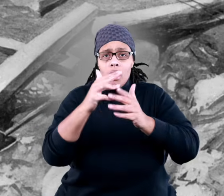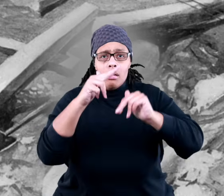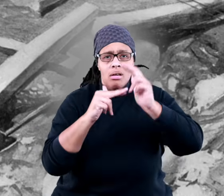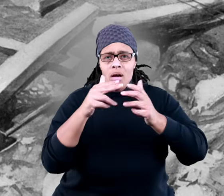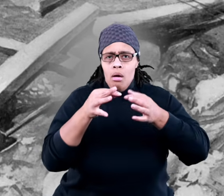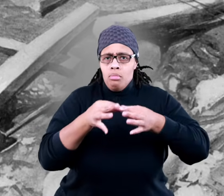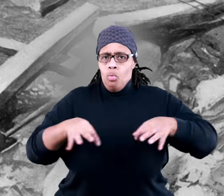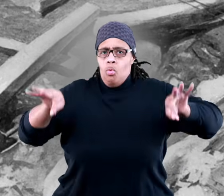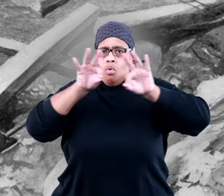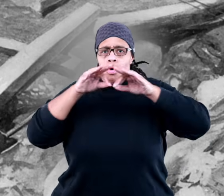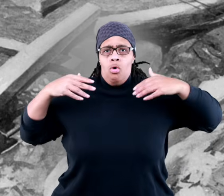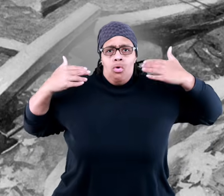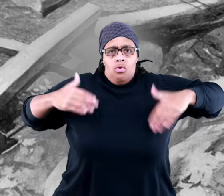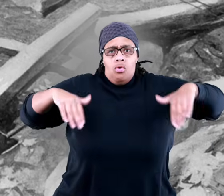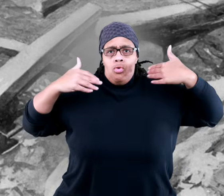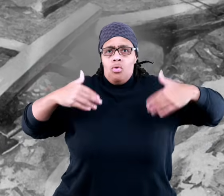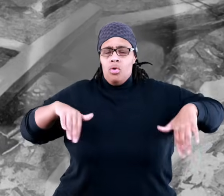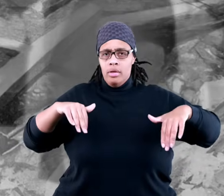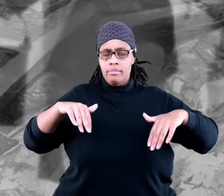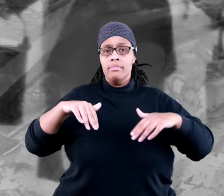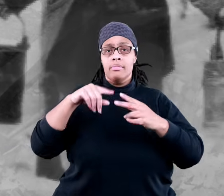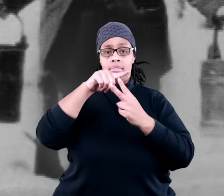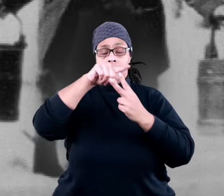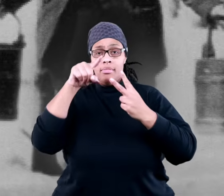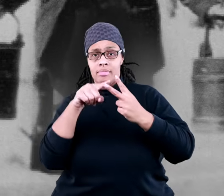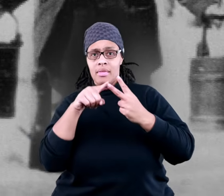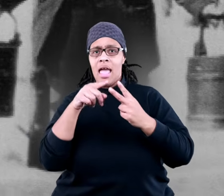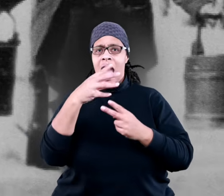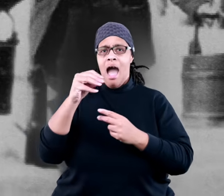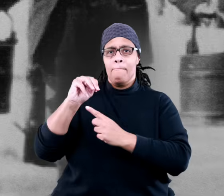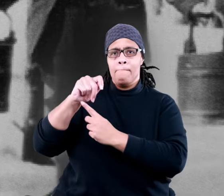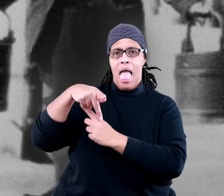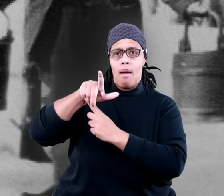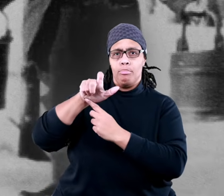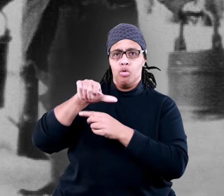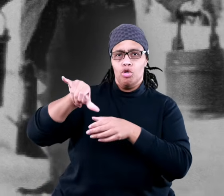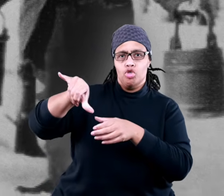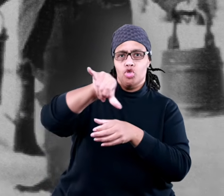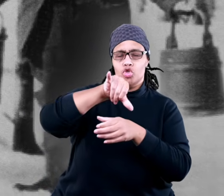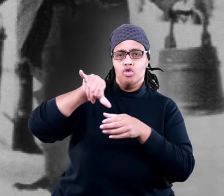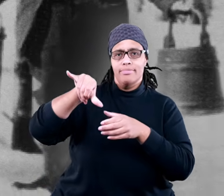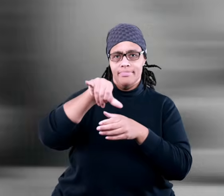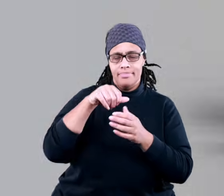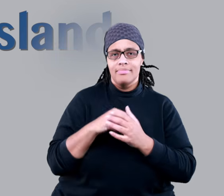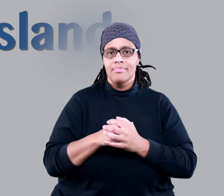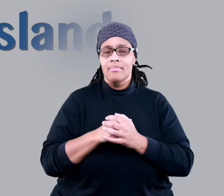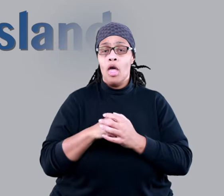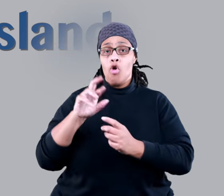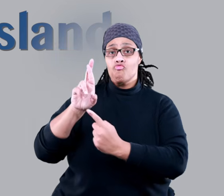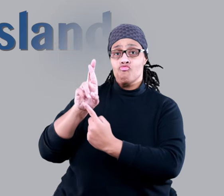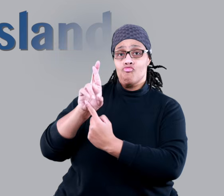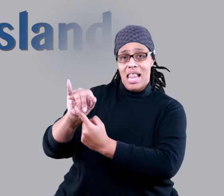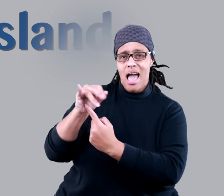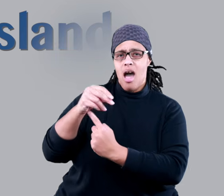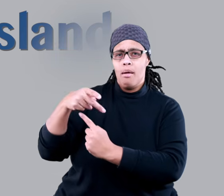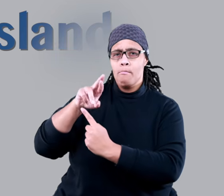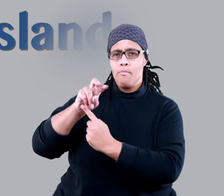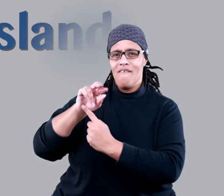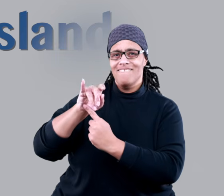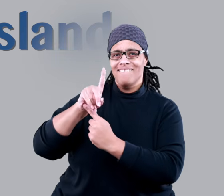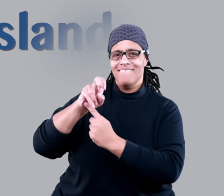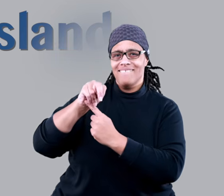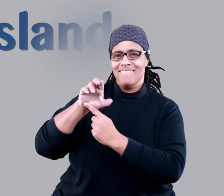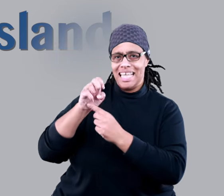Shipbuilding became important here, as well as the export of real maple syrup. Rhode Island and